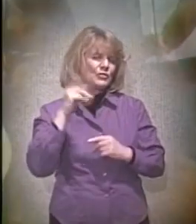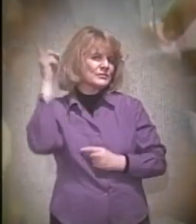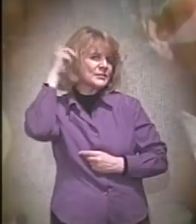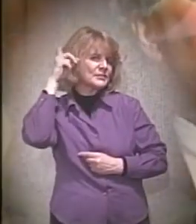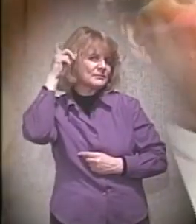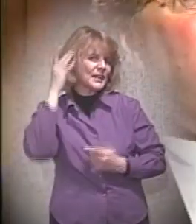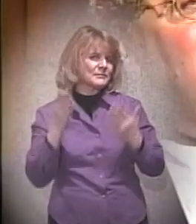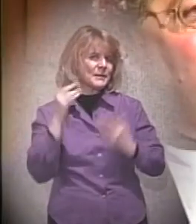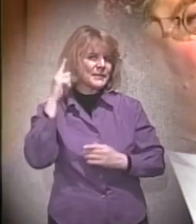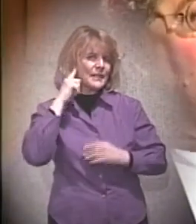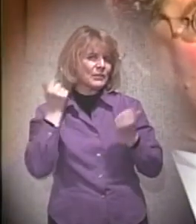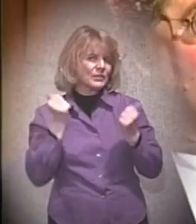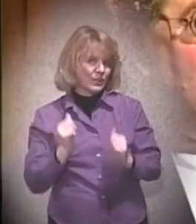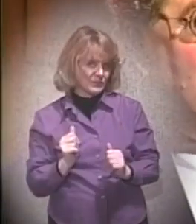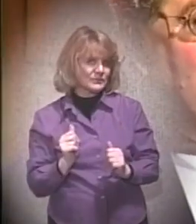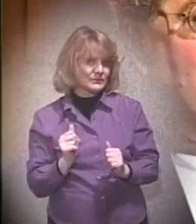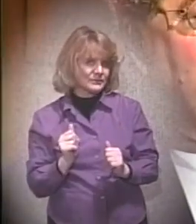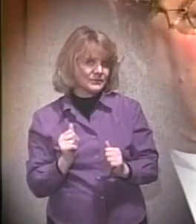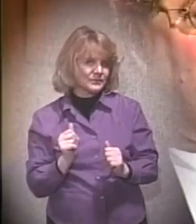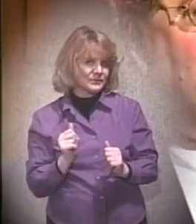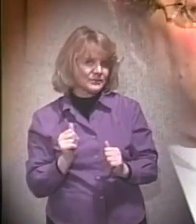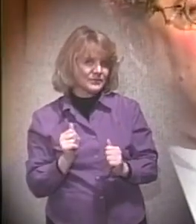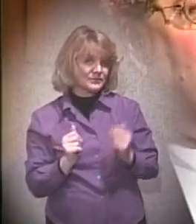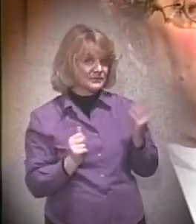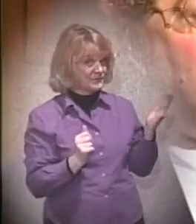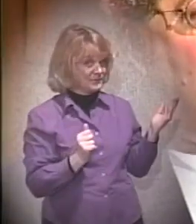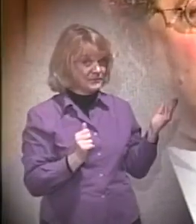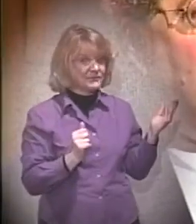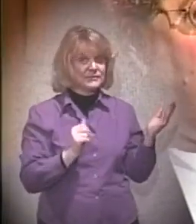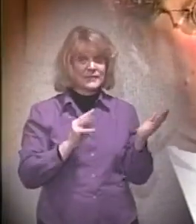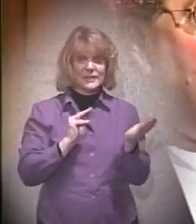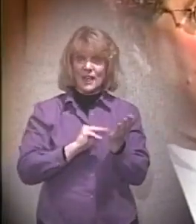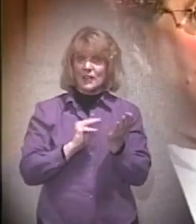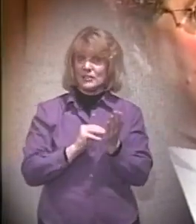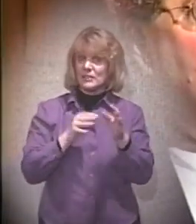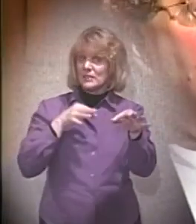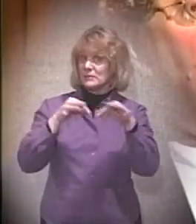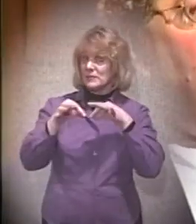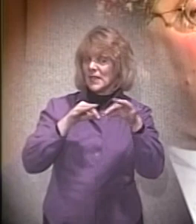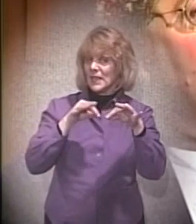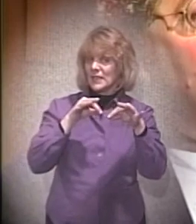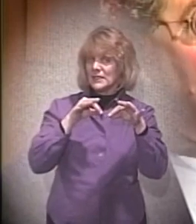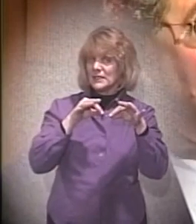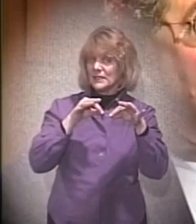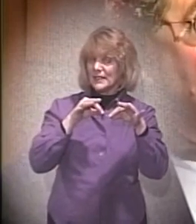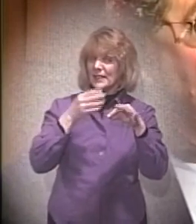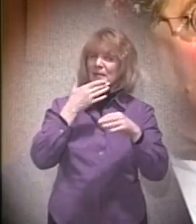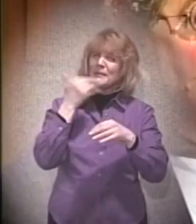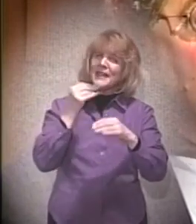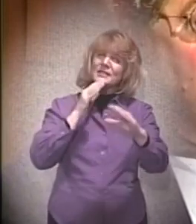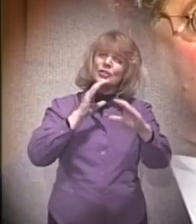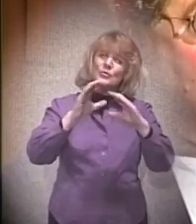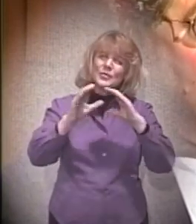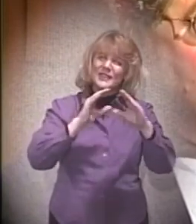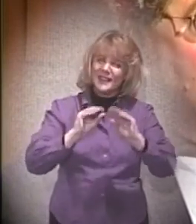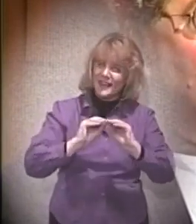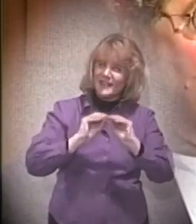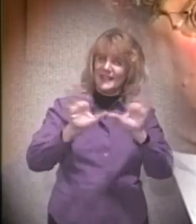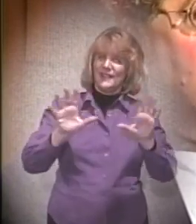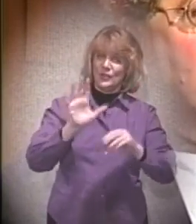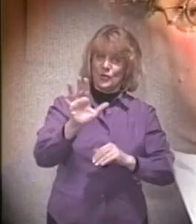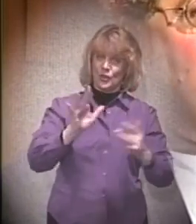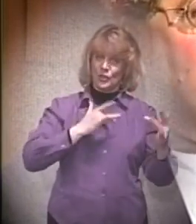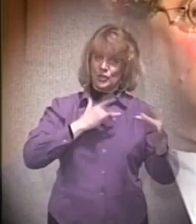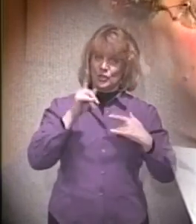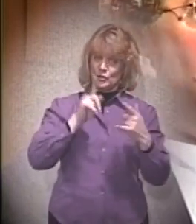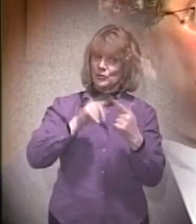hears. One of the important things that parents should do when talking to their pediatrician is to really communicate effectively their concerns and